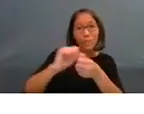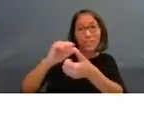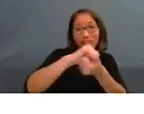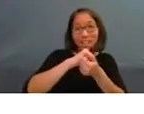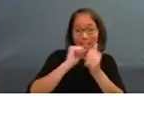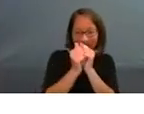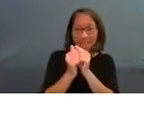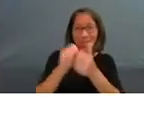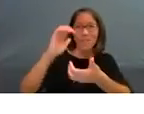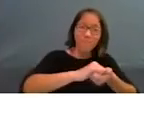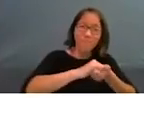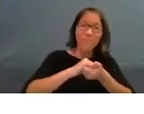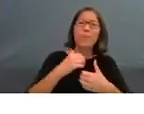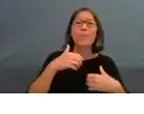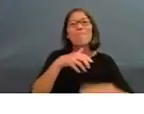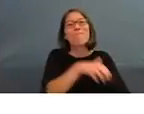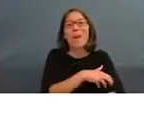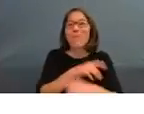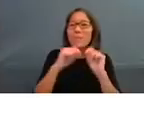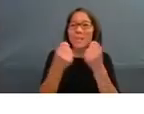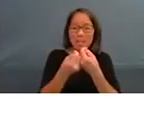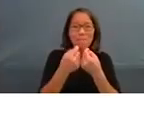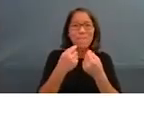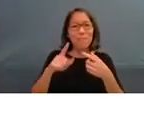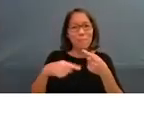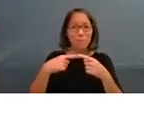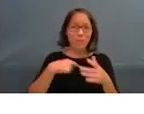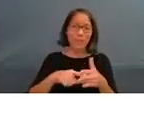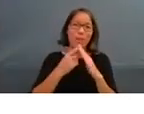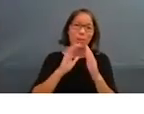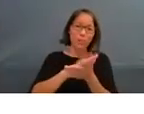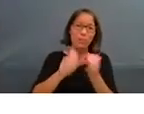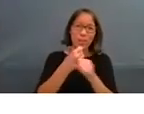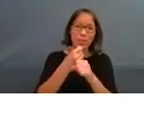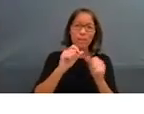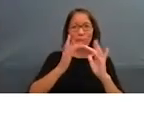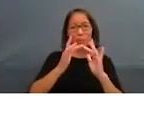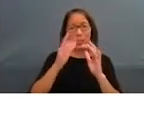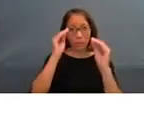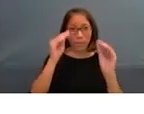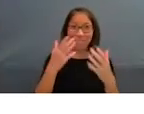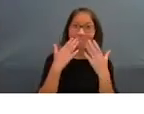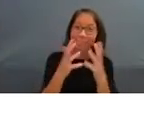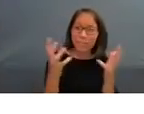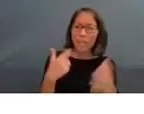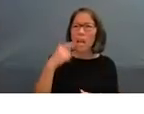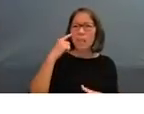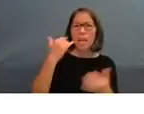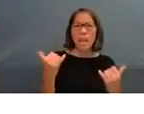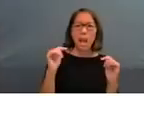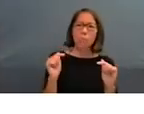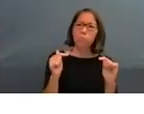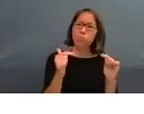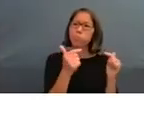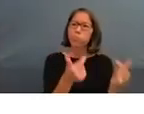team to support our students as we launch the school year with virtual instruction. Thanks so much. I believe I'm passing the baton on